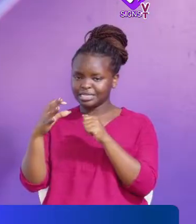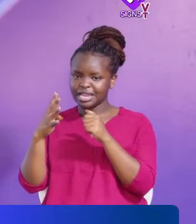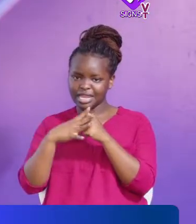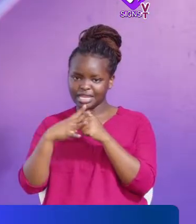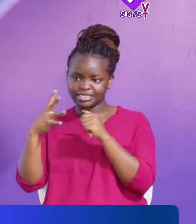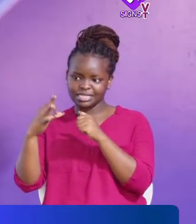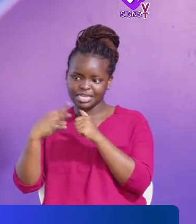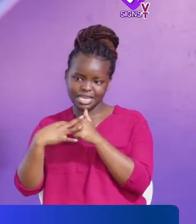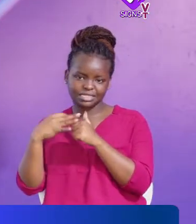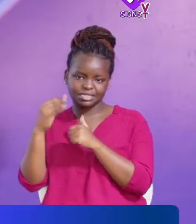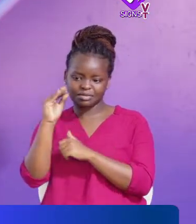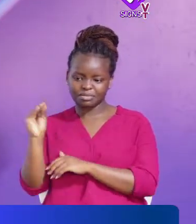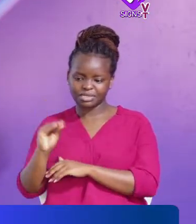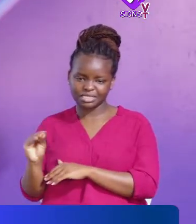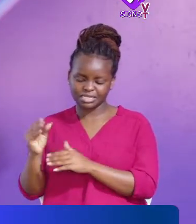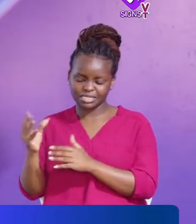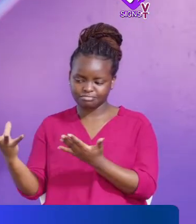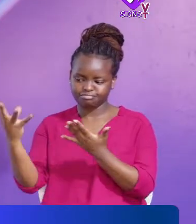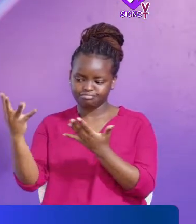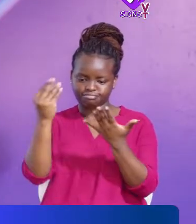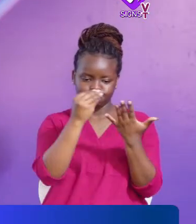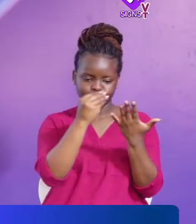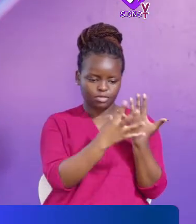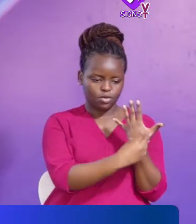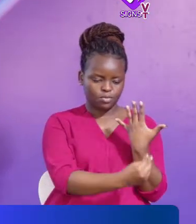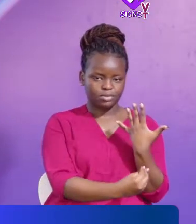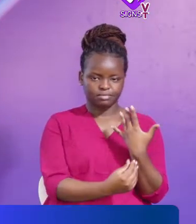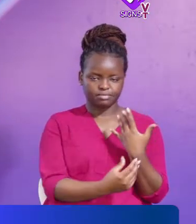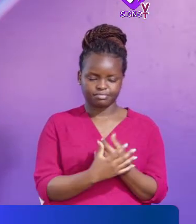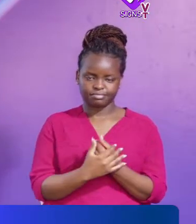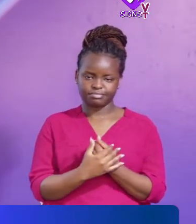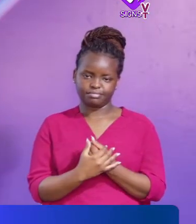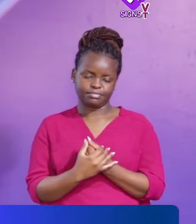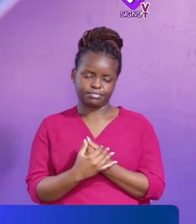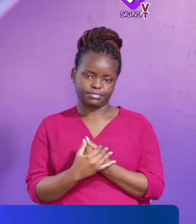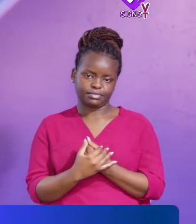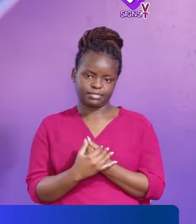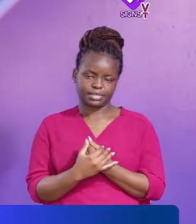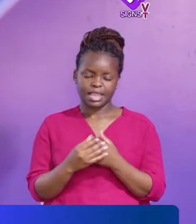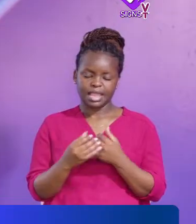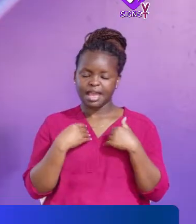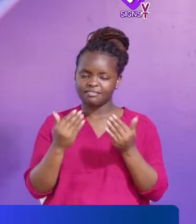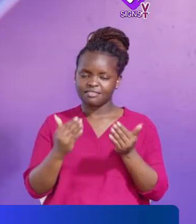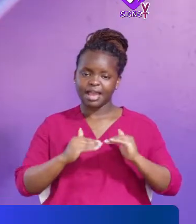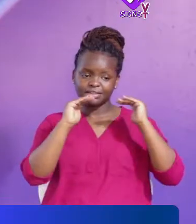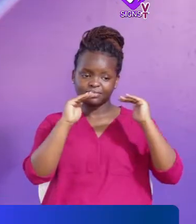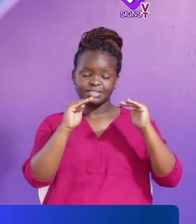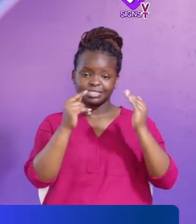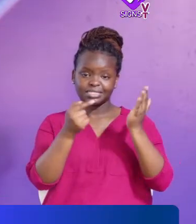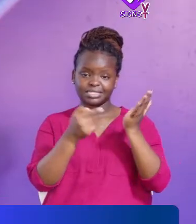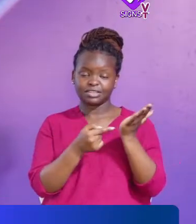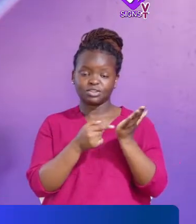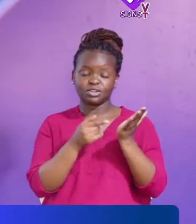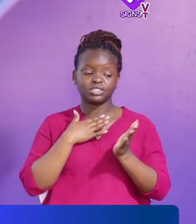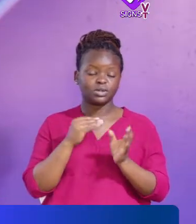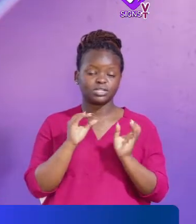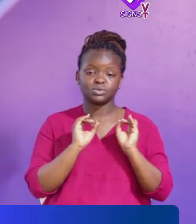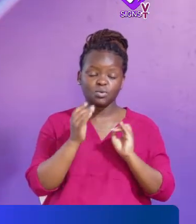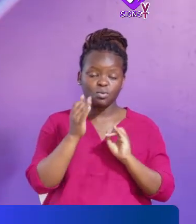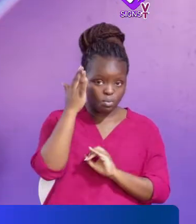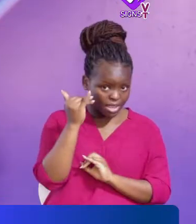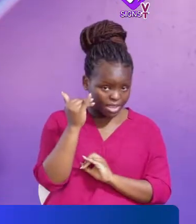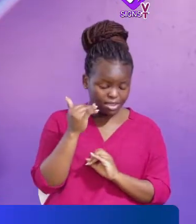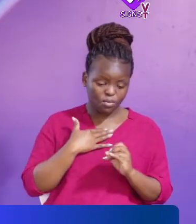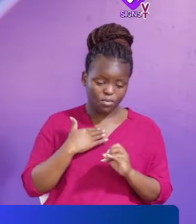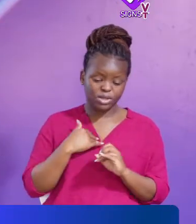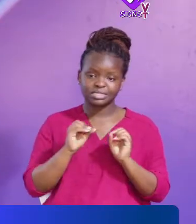have just lifted it from here. Are you getting my point? We have advanced technology. They don't want it. Why? Because they don't